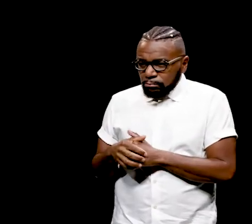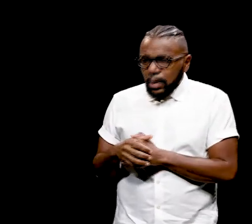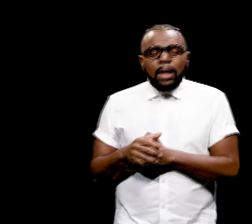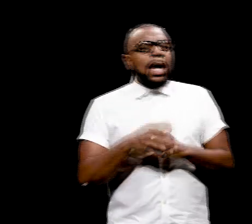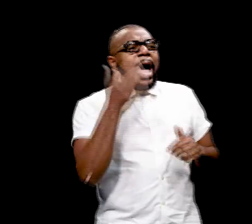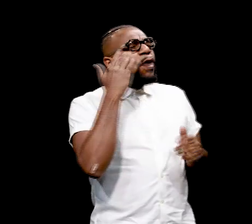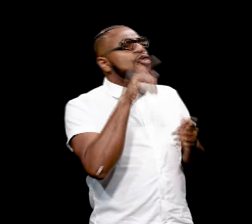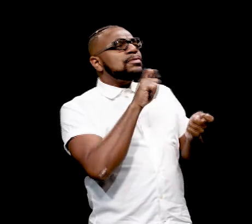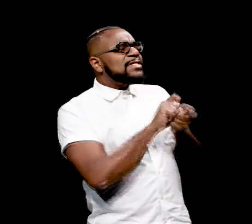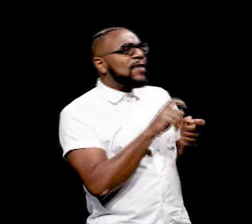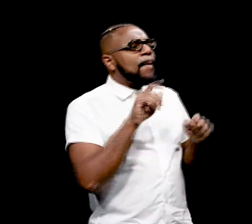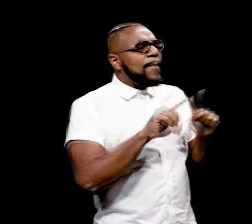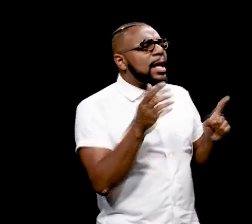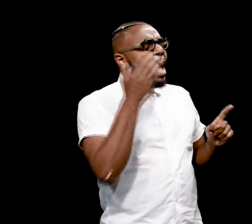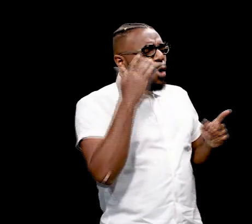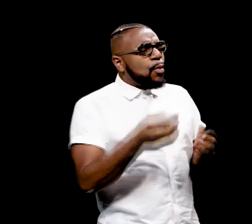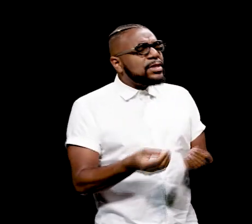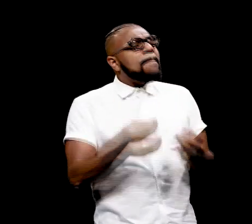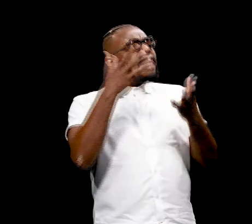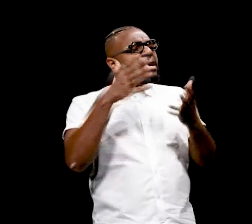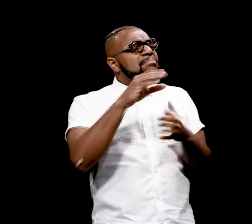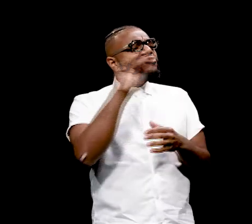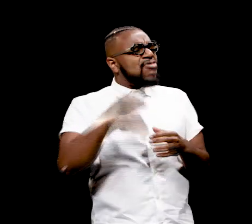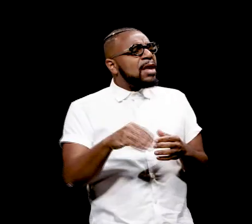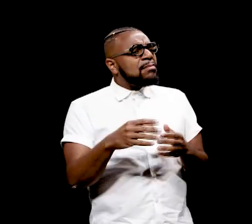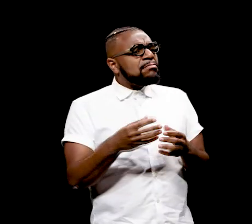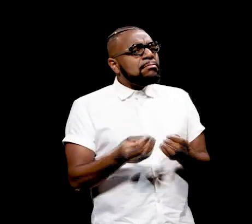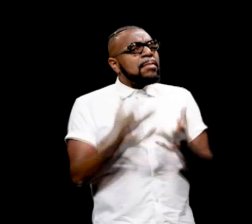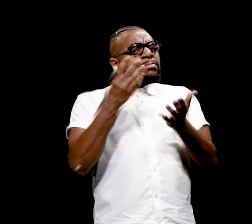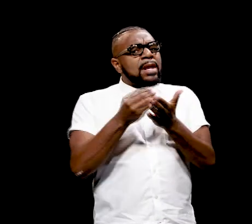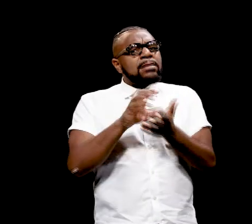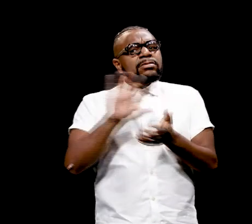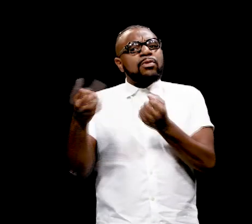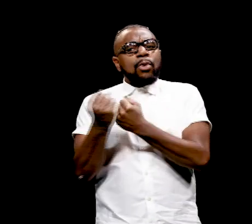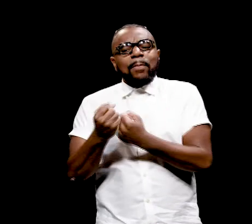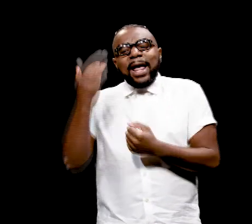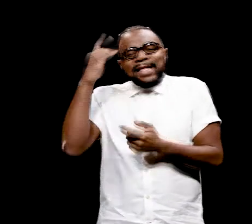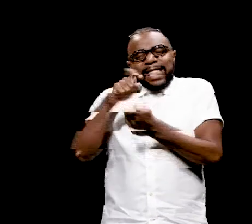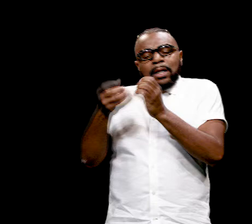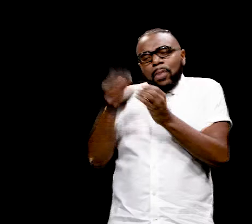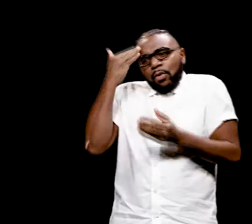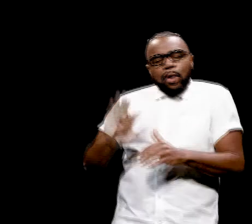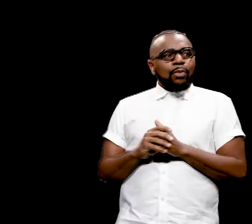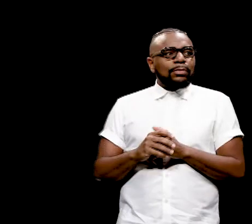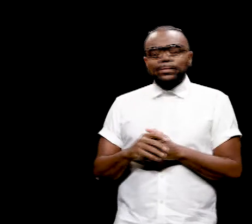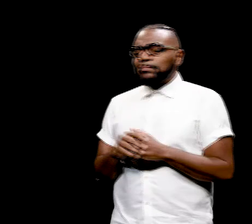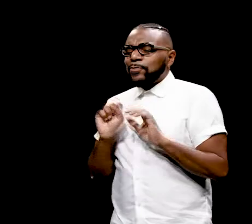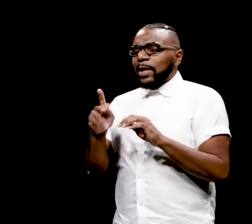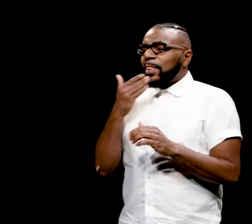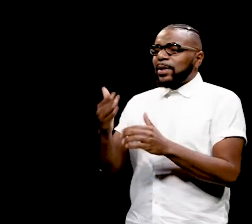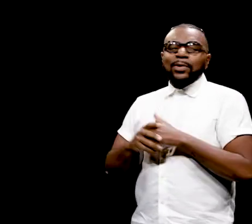large portion of that 90%. I can get back to you. I'm sorry, I don't know off the top of my head, and I should. Thank